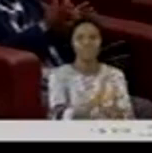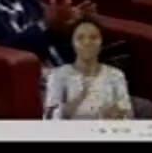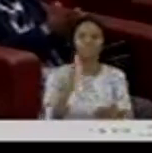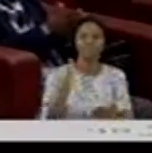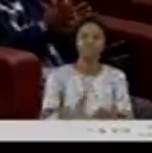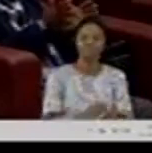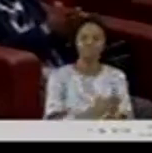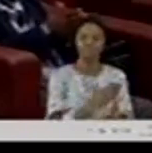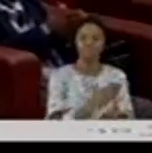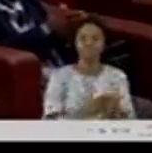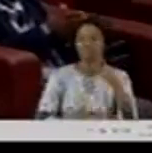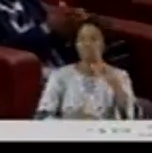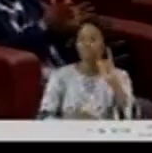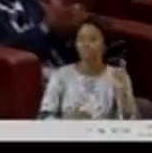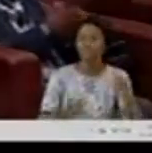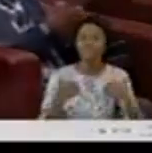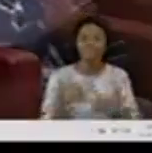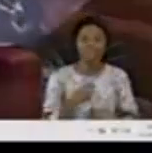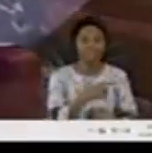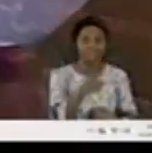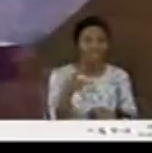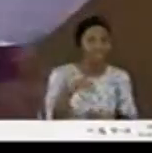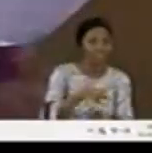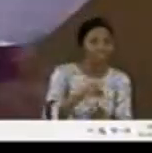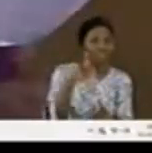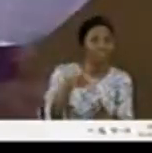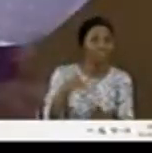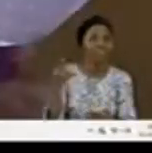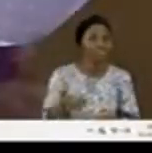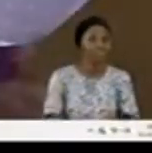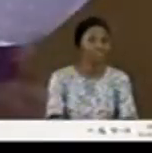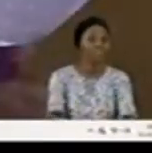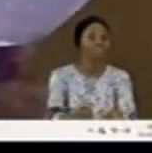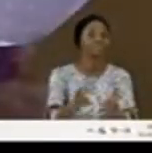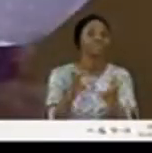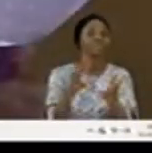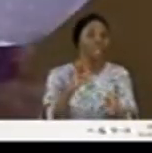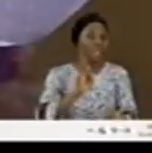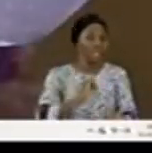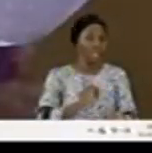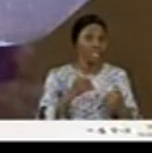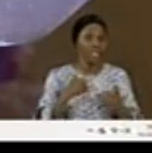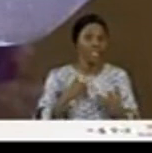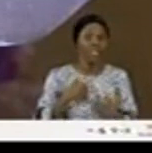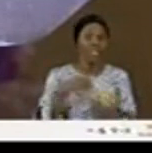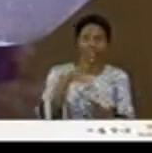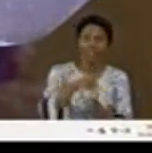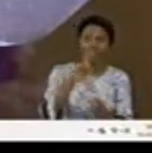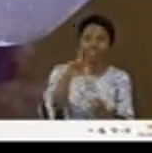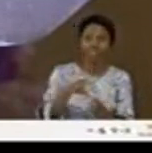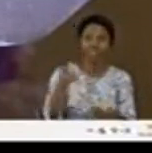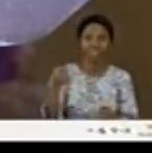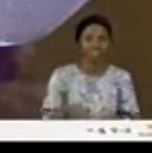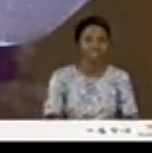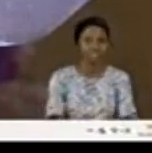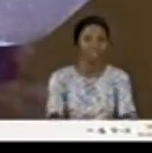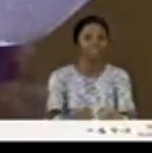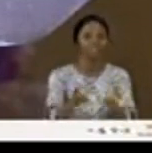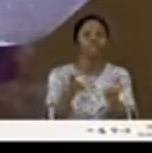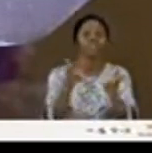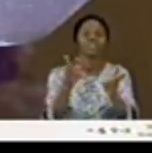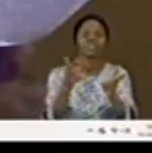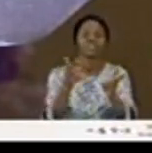Have you chosen the way? I have chosen the way. Have you